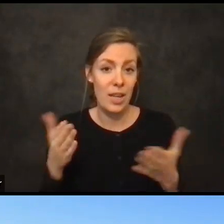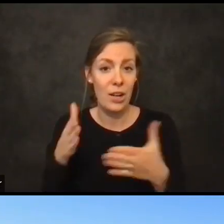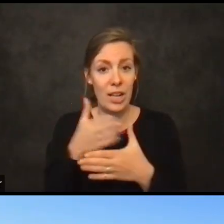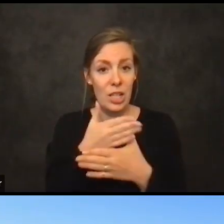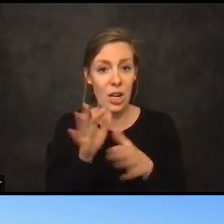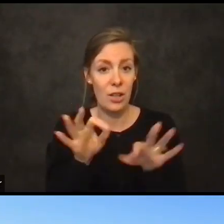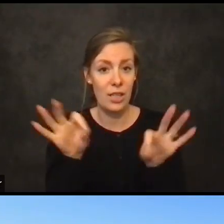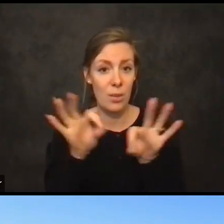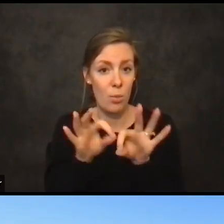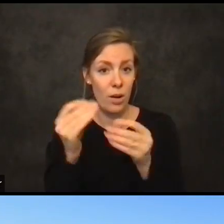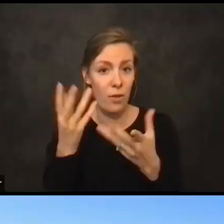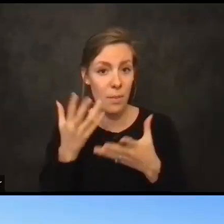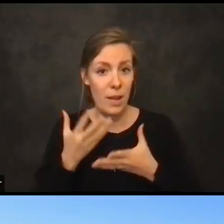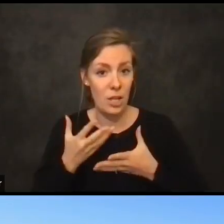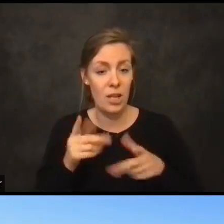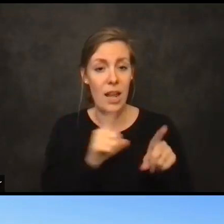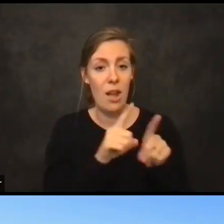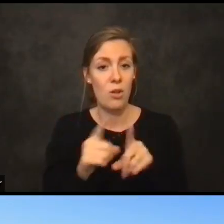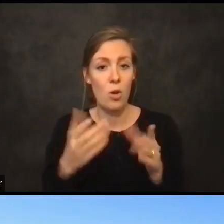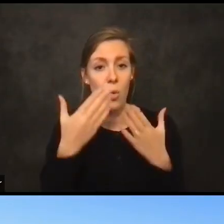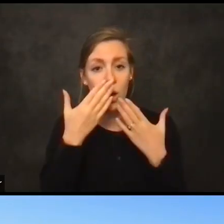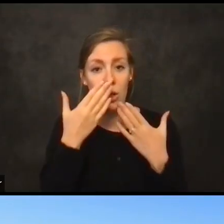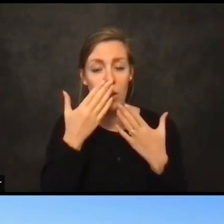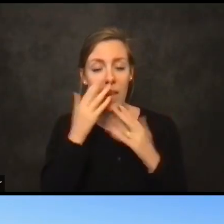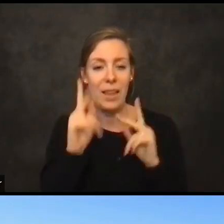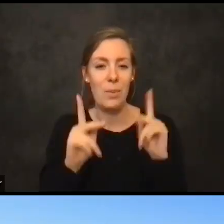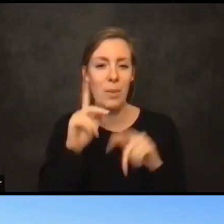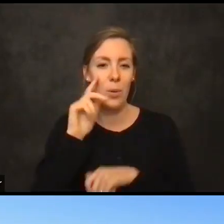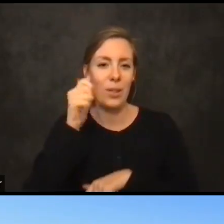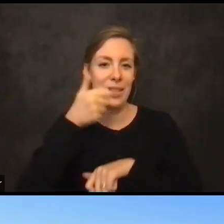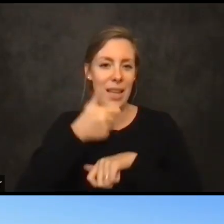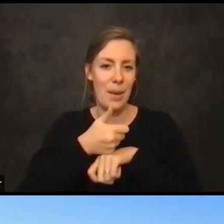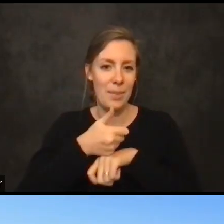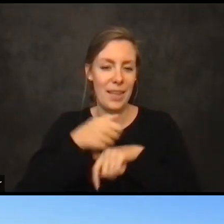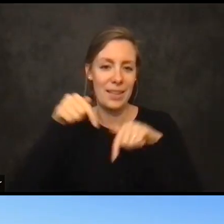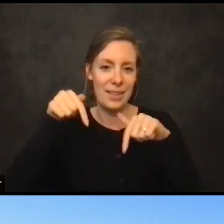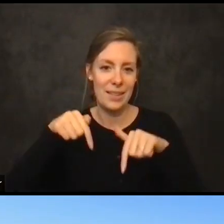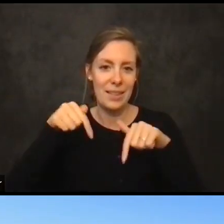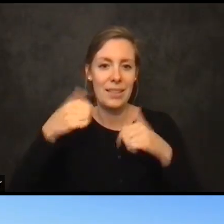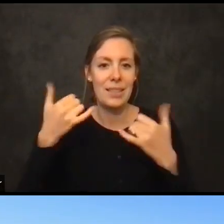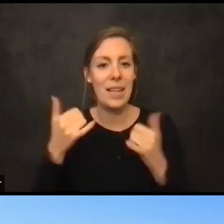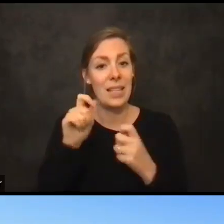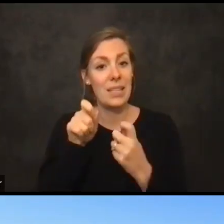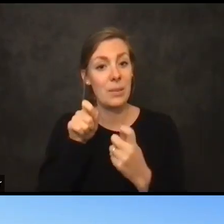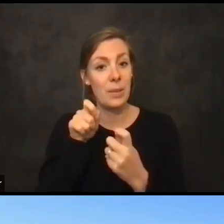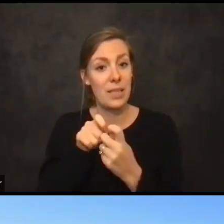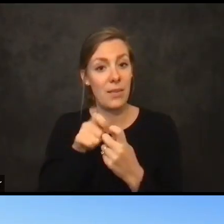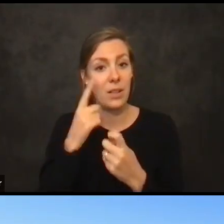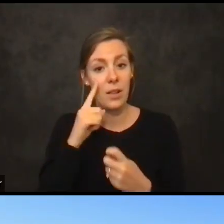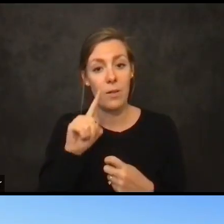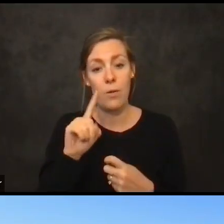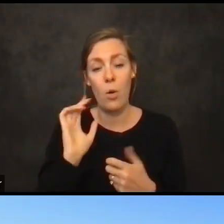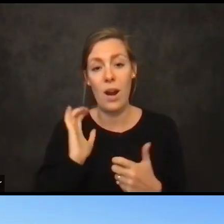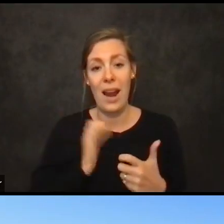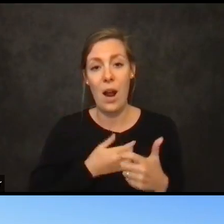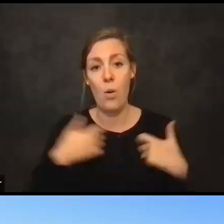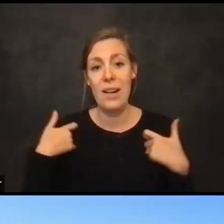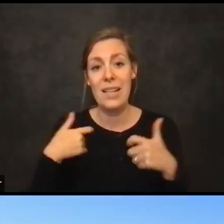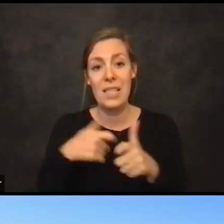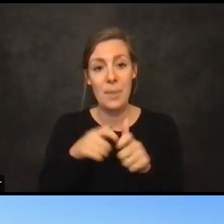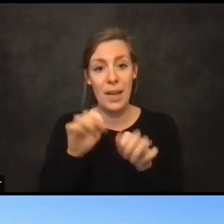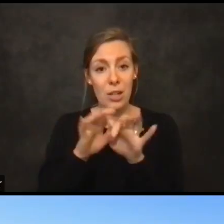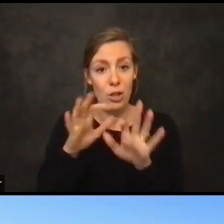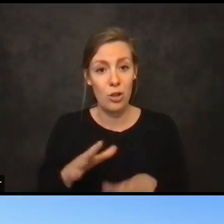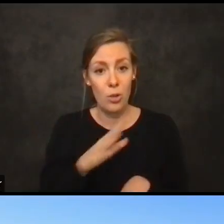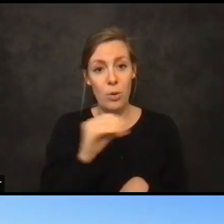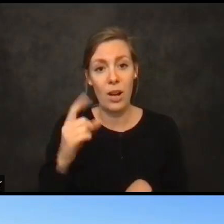information. I also like to thank our crew who helped put this together, particularly Madi, our Spanish interpreter,